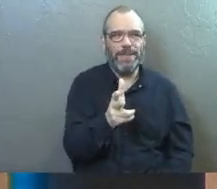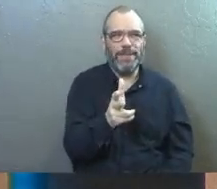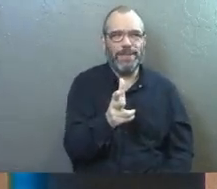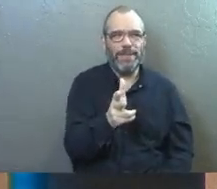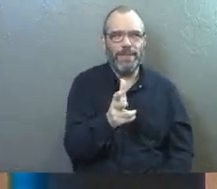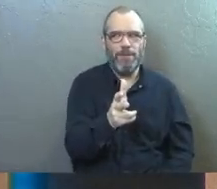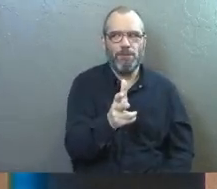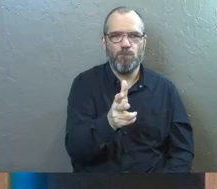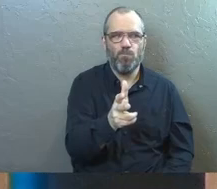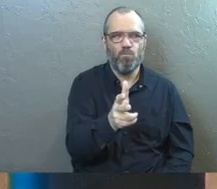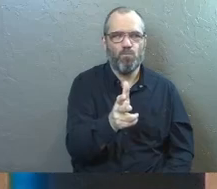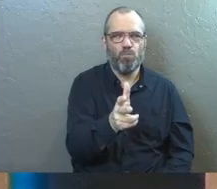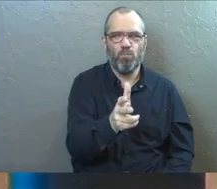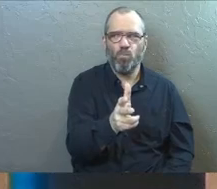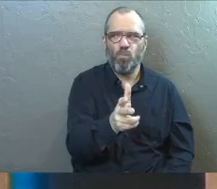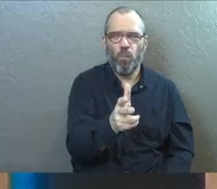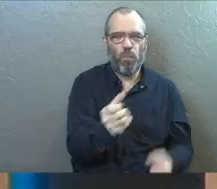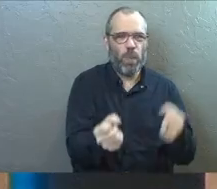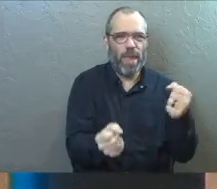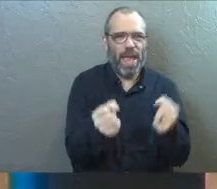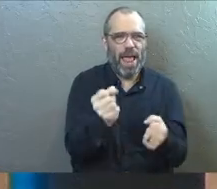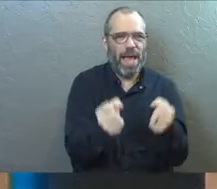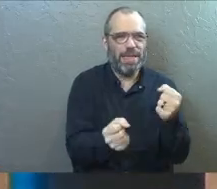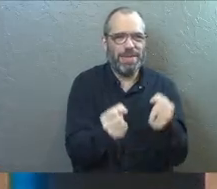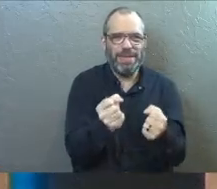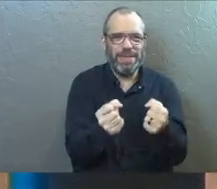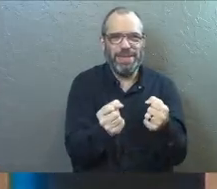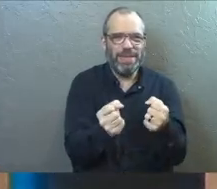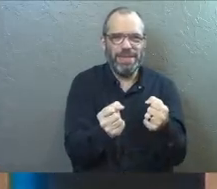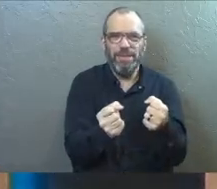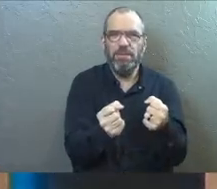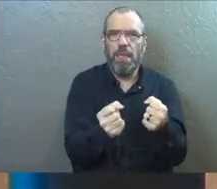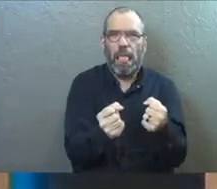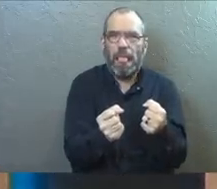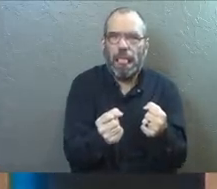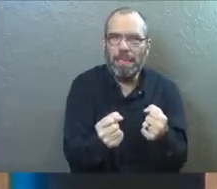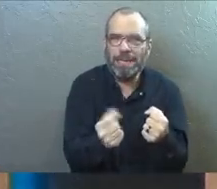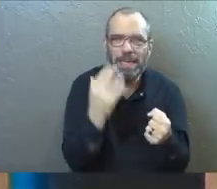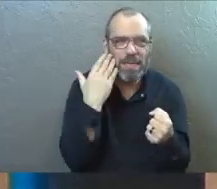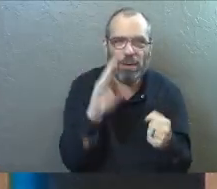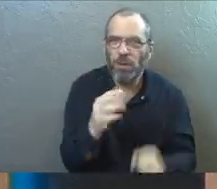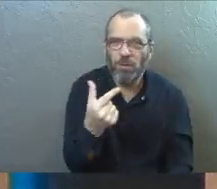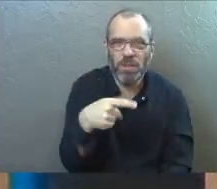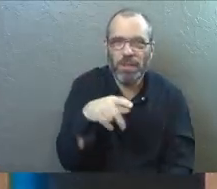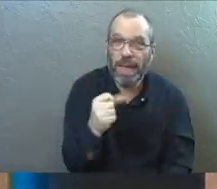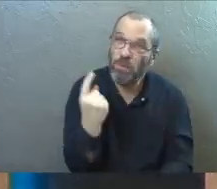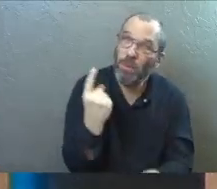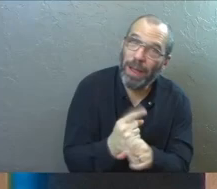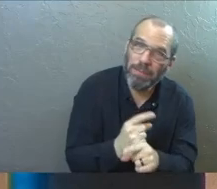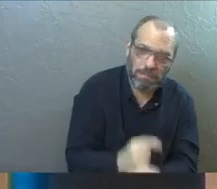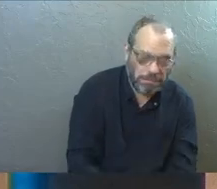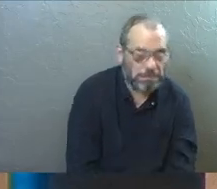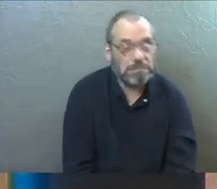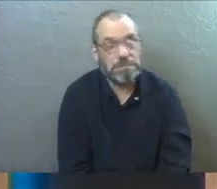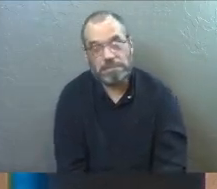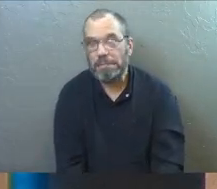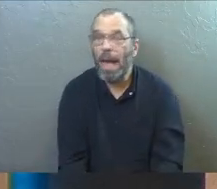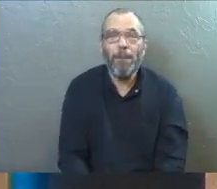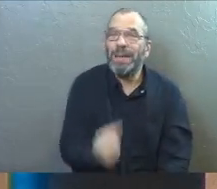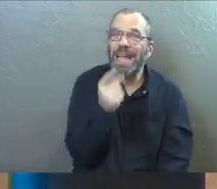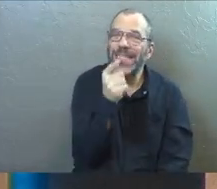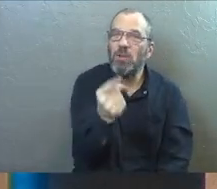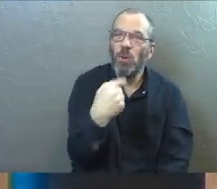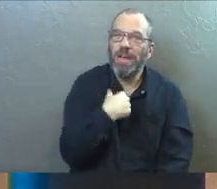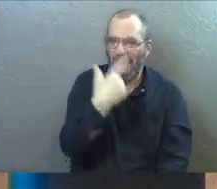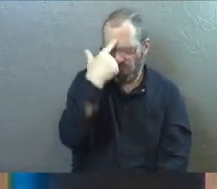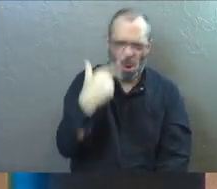I'm riding with them. And they're like, yeah, I got it. You don't have to. I'm like, dude, it's gonna be 4 hours and it's a 4 minute drive because you don't know what you're doing, right? But we think that way